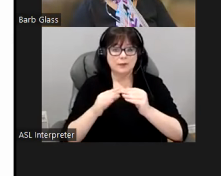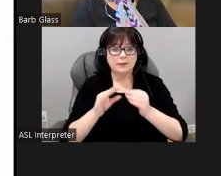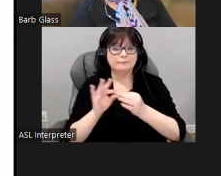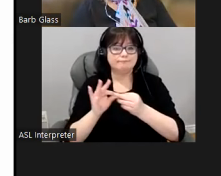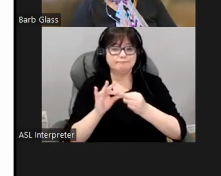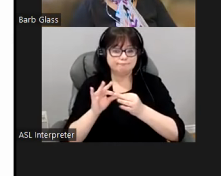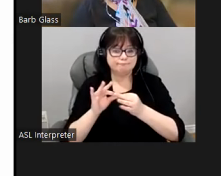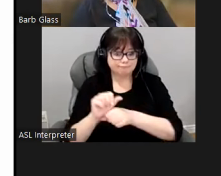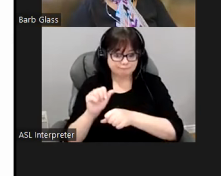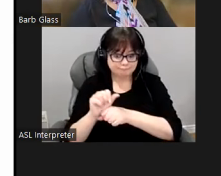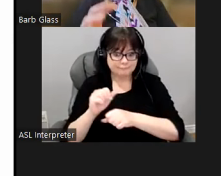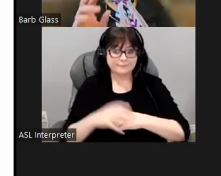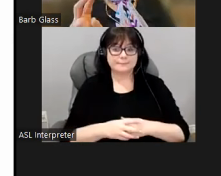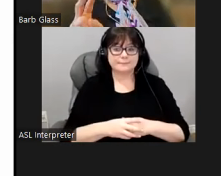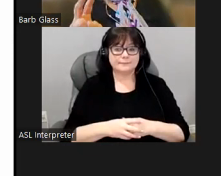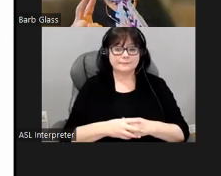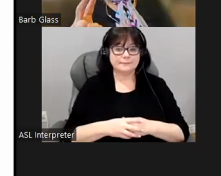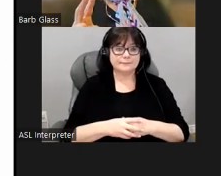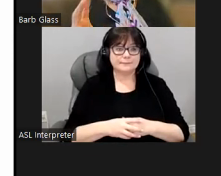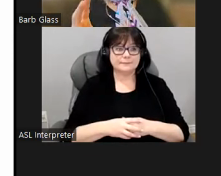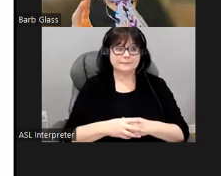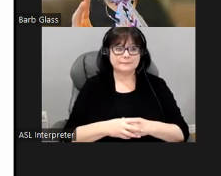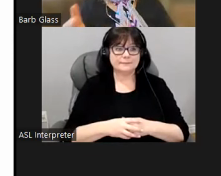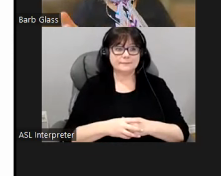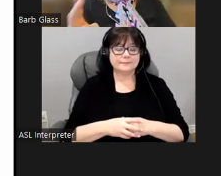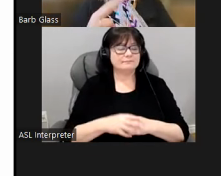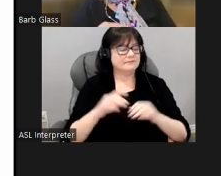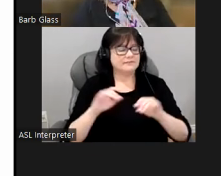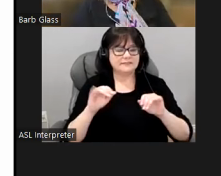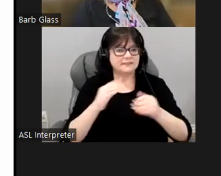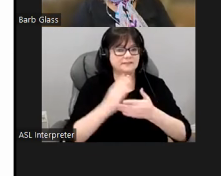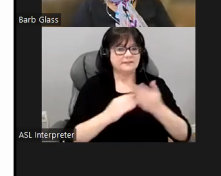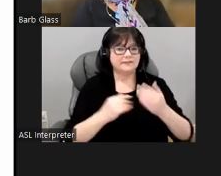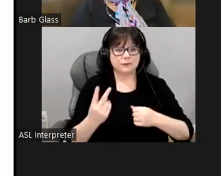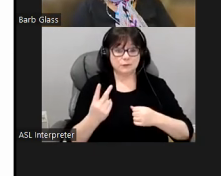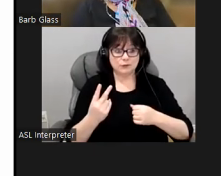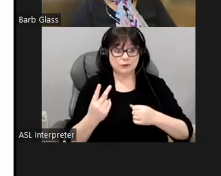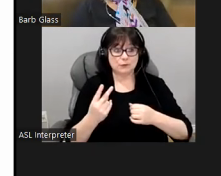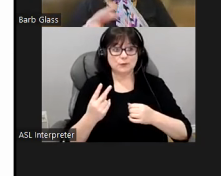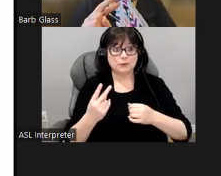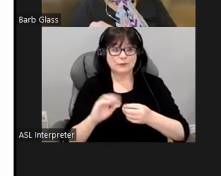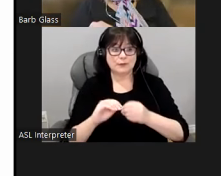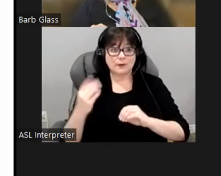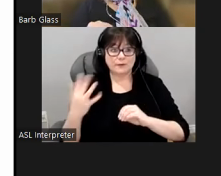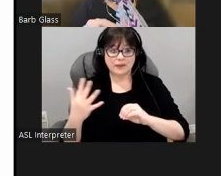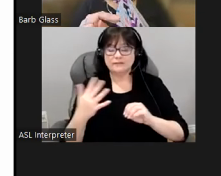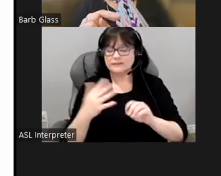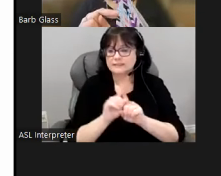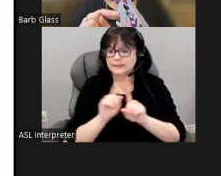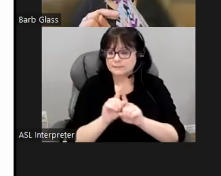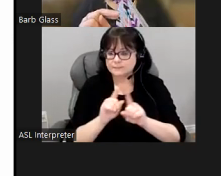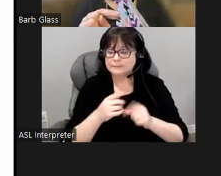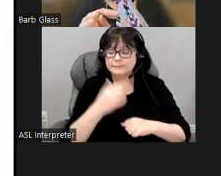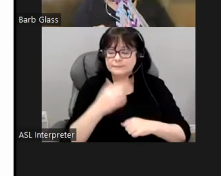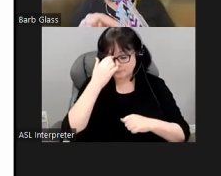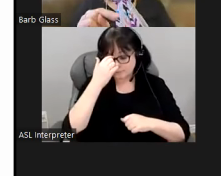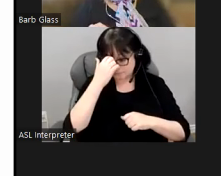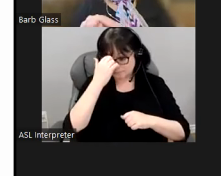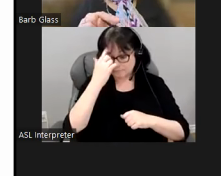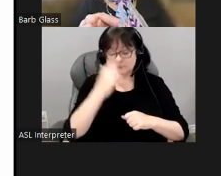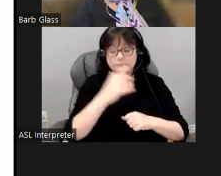Phase 2 is about those two things again, resource development and integration work, but also has the